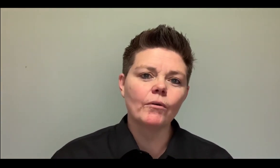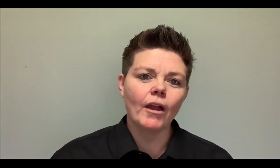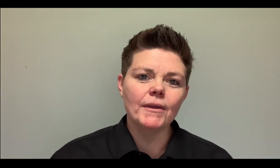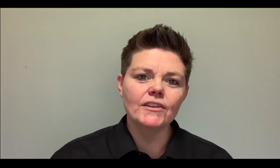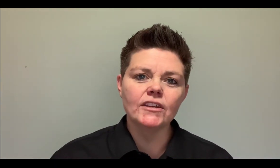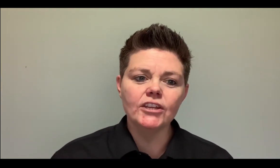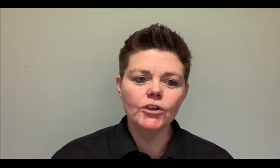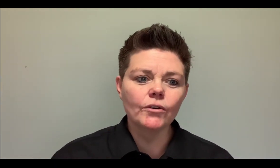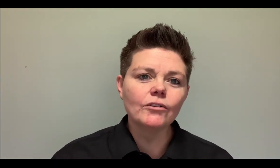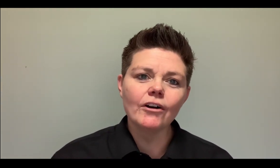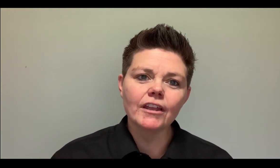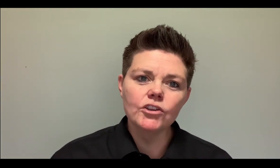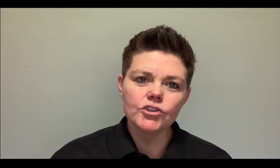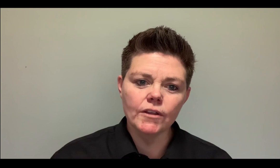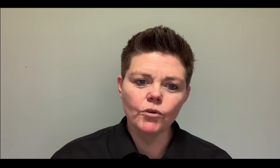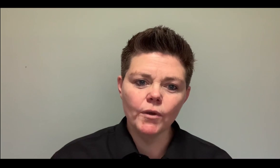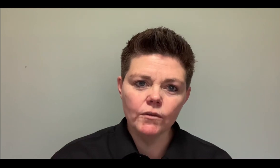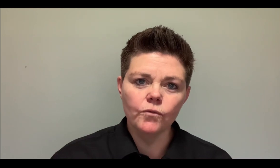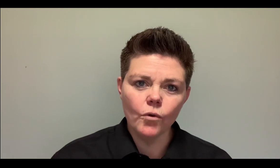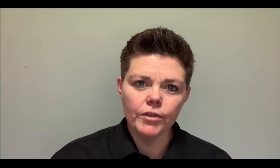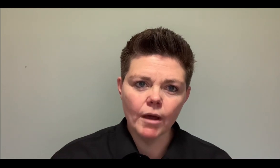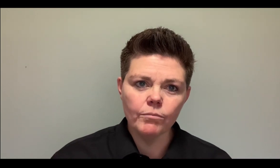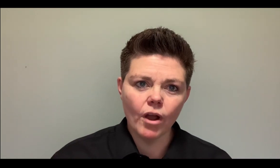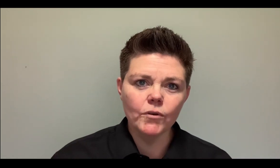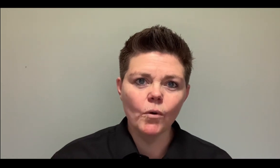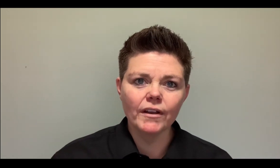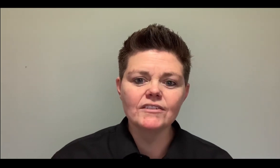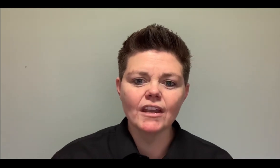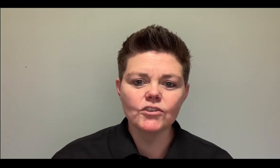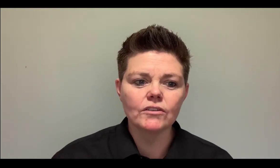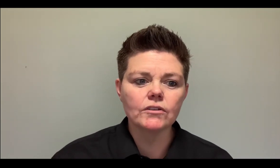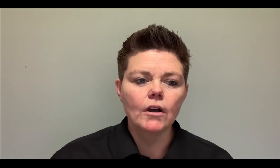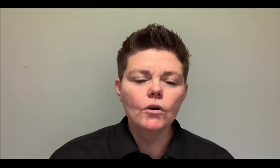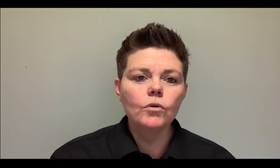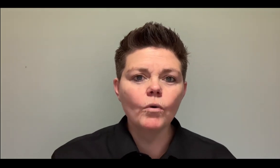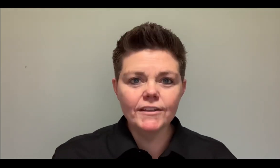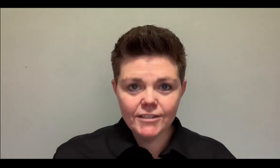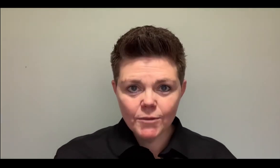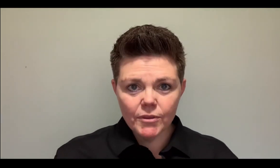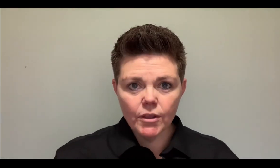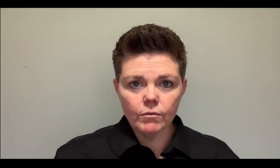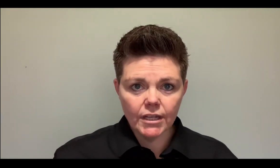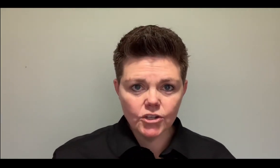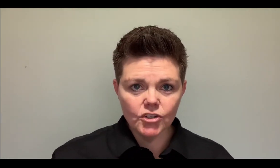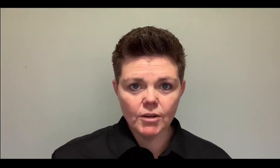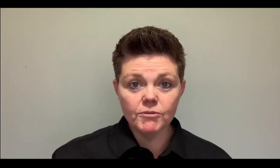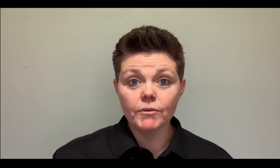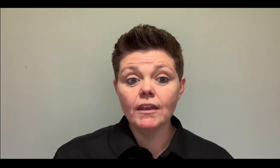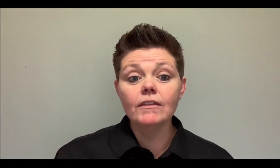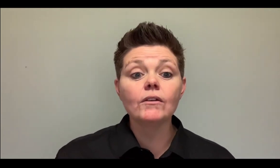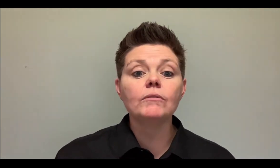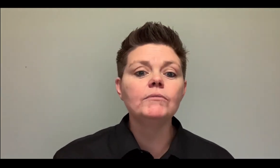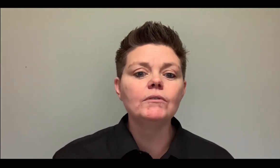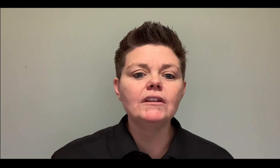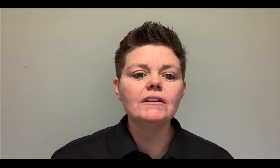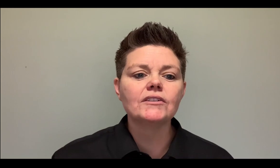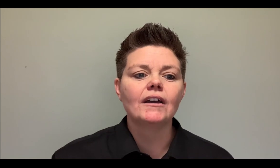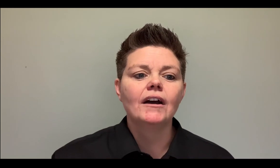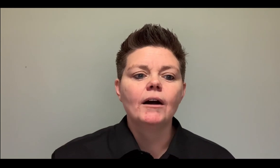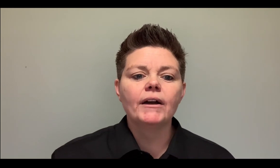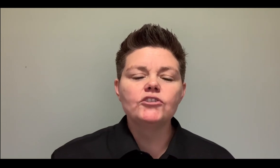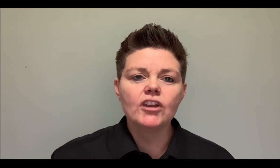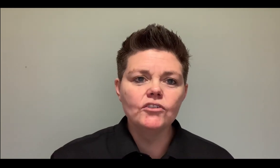Network program is a year-long initiative created for the nonprofit organizations who want to deepen their relationships within their